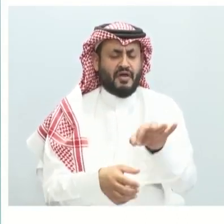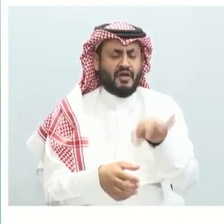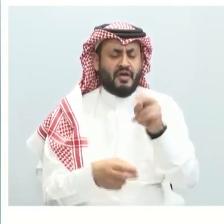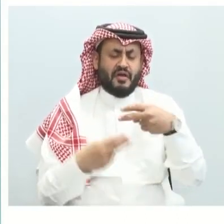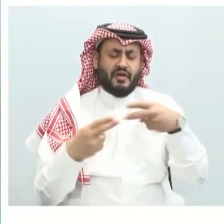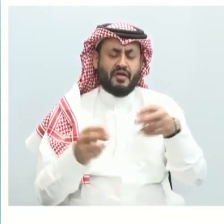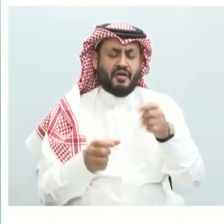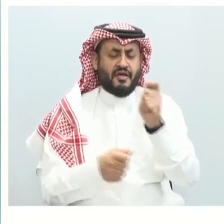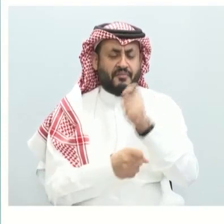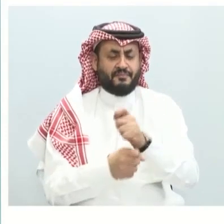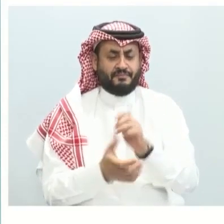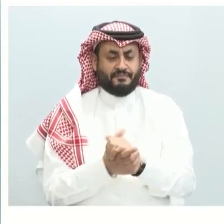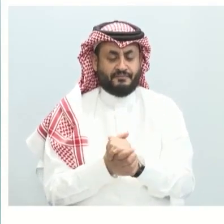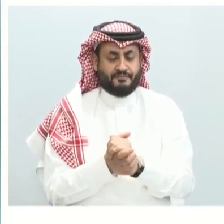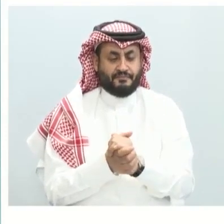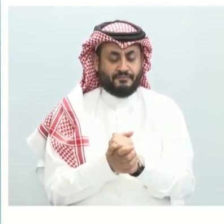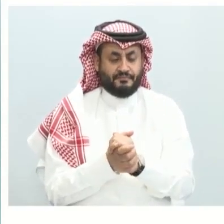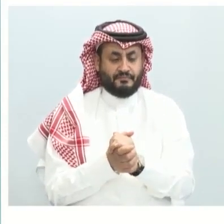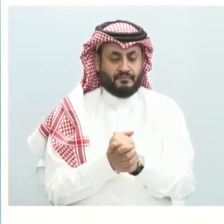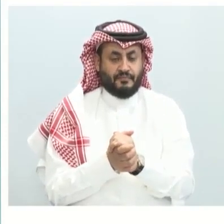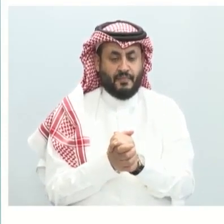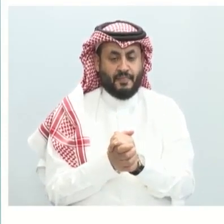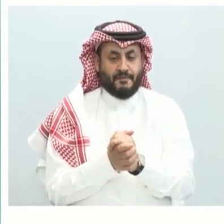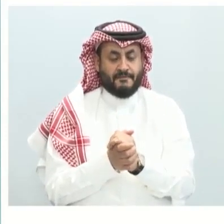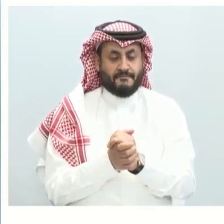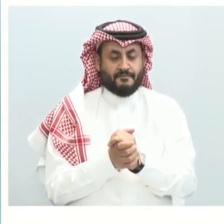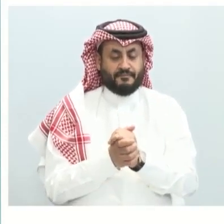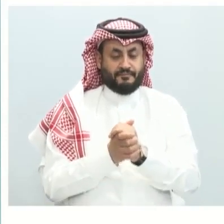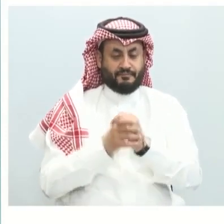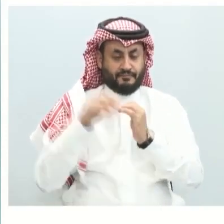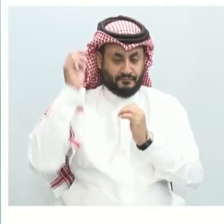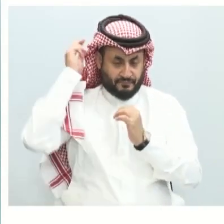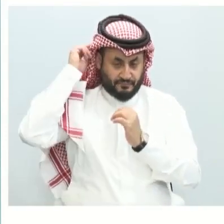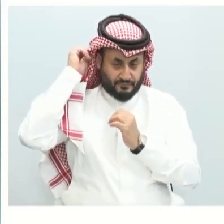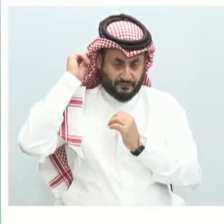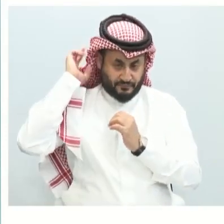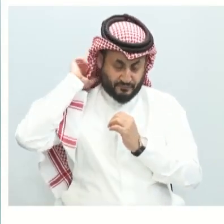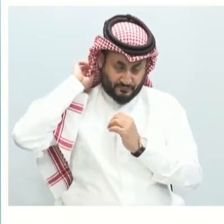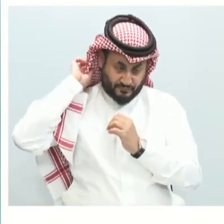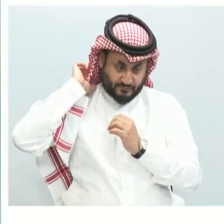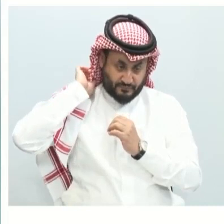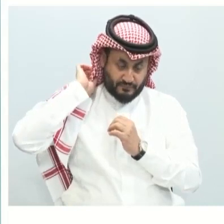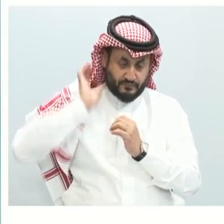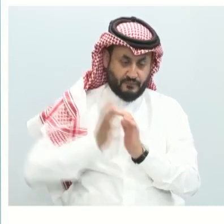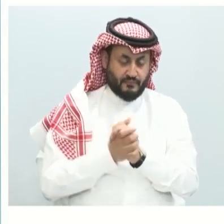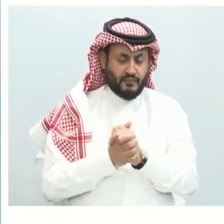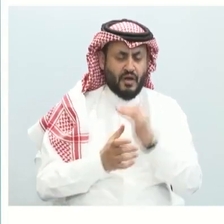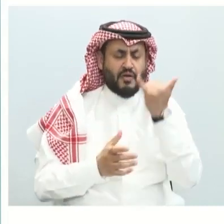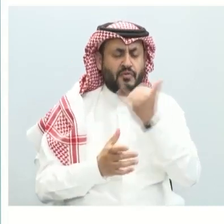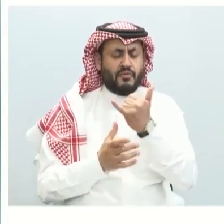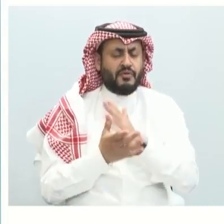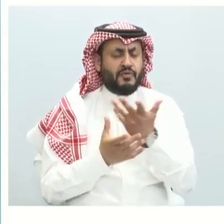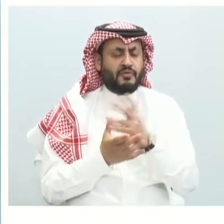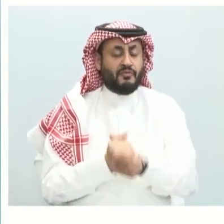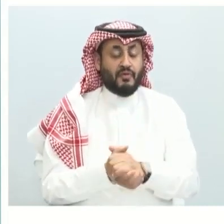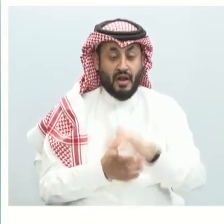choose as many verbs as you can with going to. What is important here is that